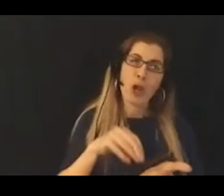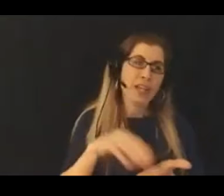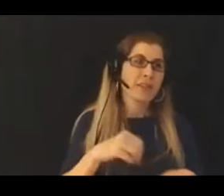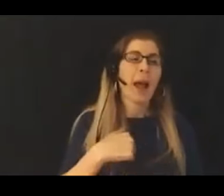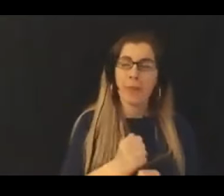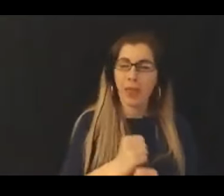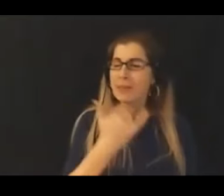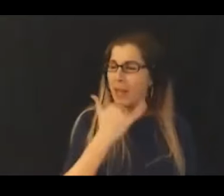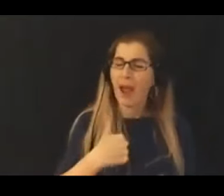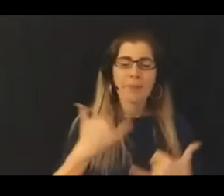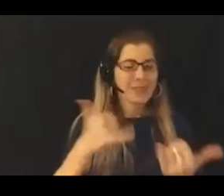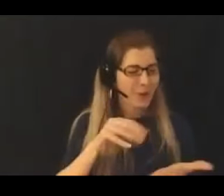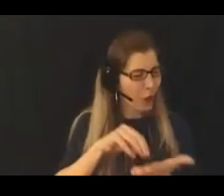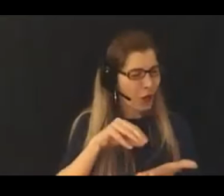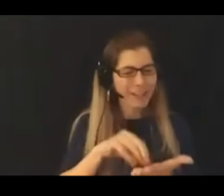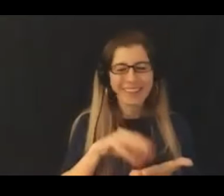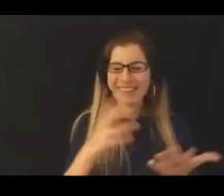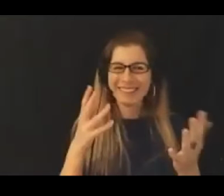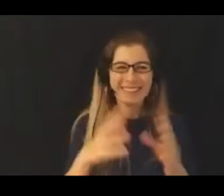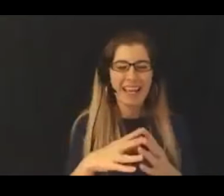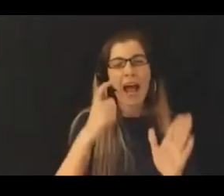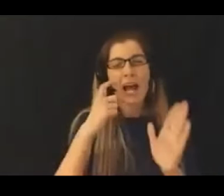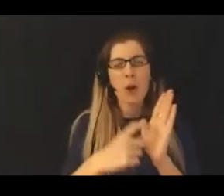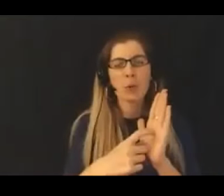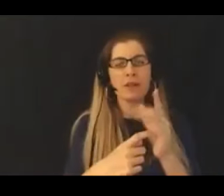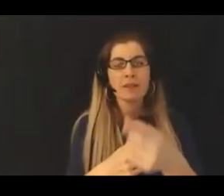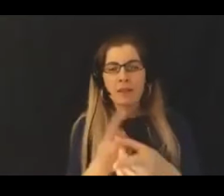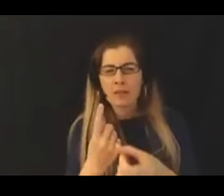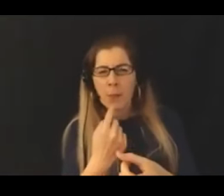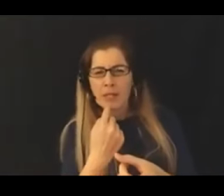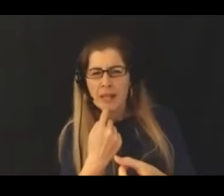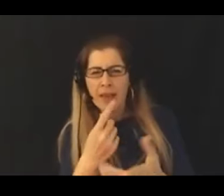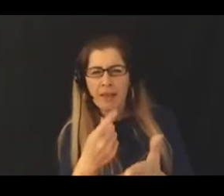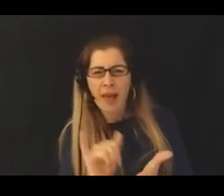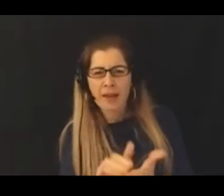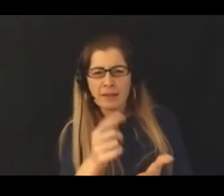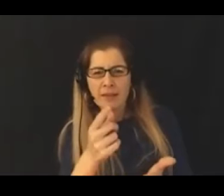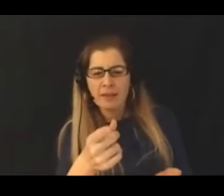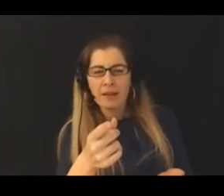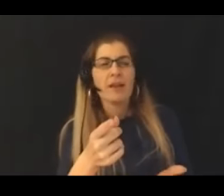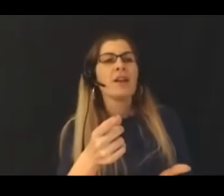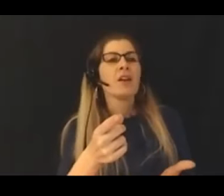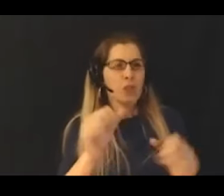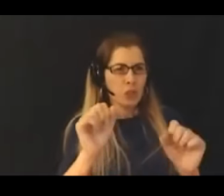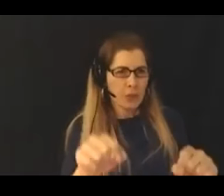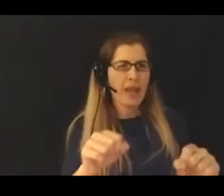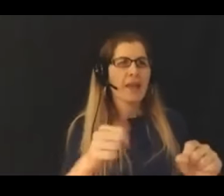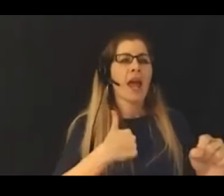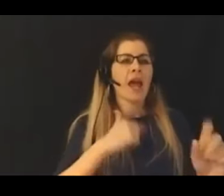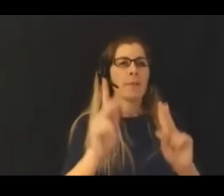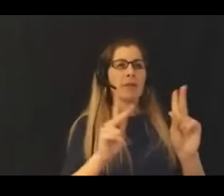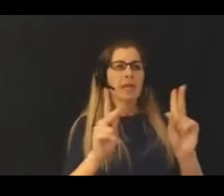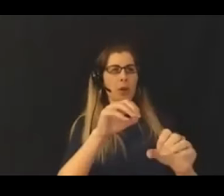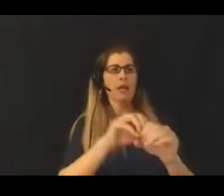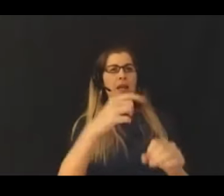So I see somebody mentioned about, yeah, having participants in speaker versus gallery view. Okay, let's